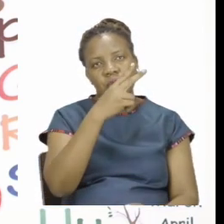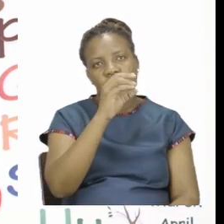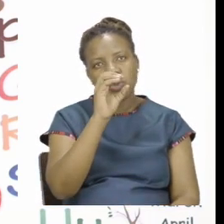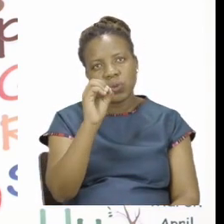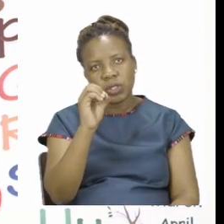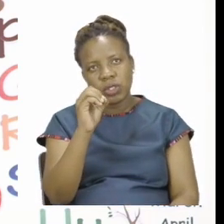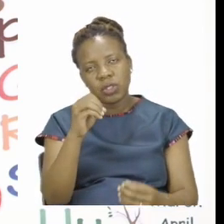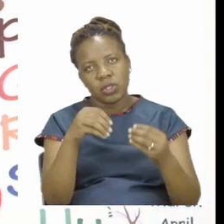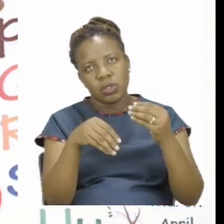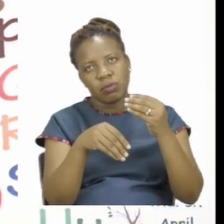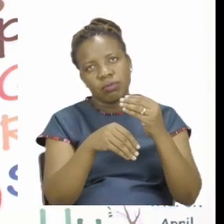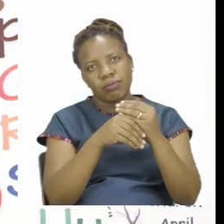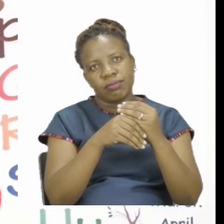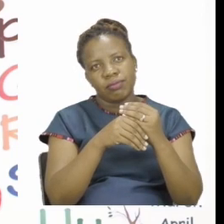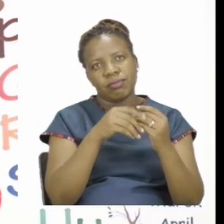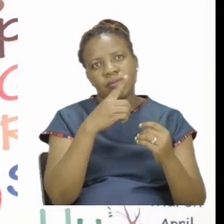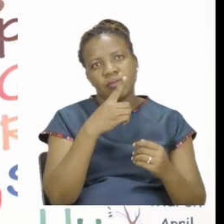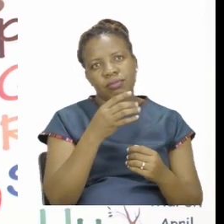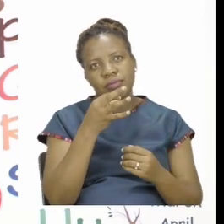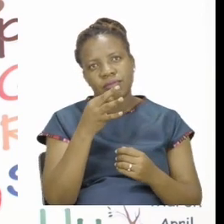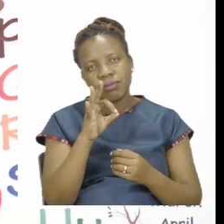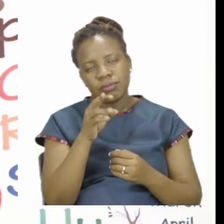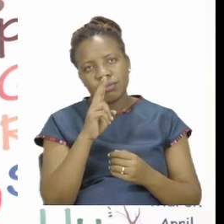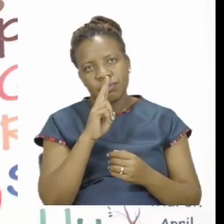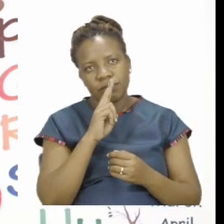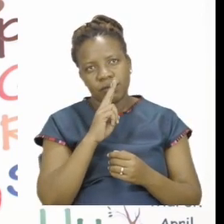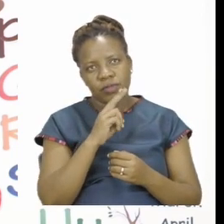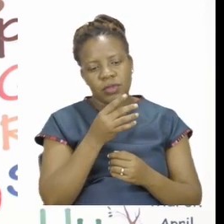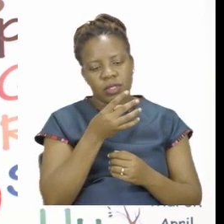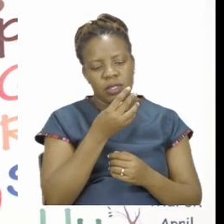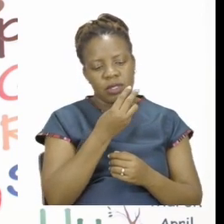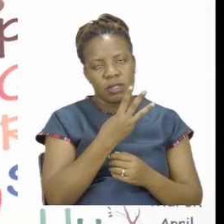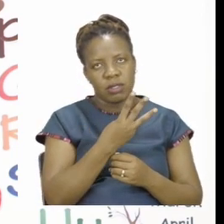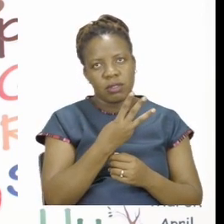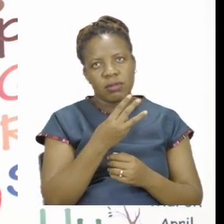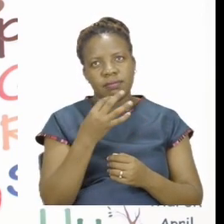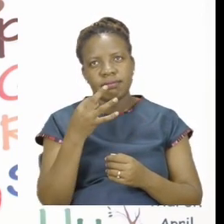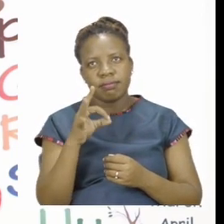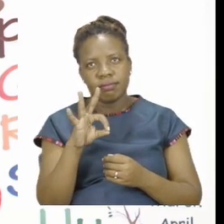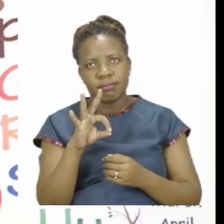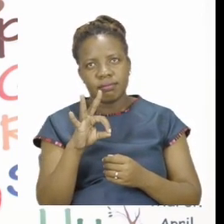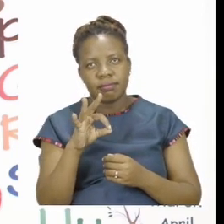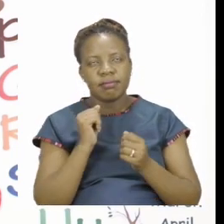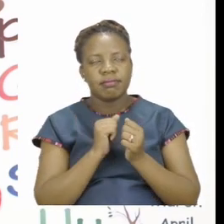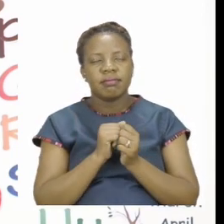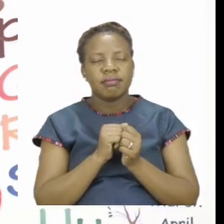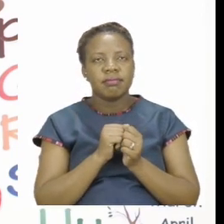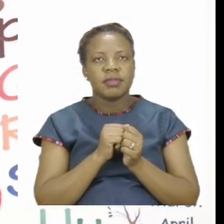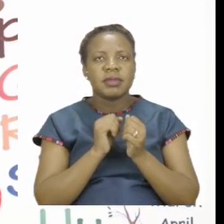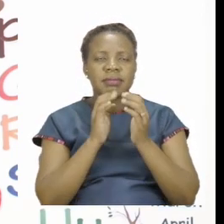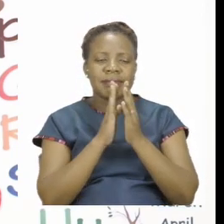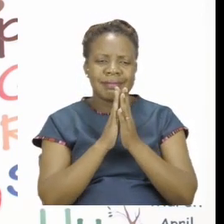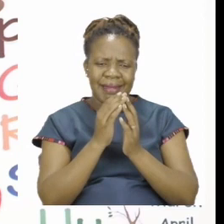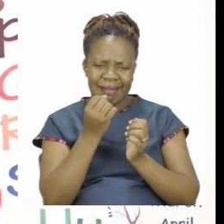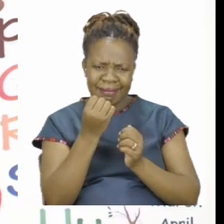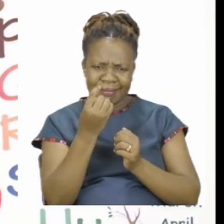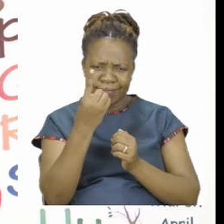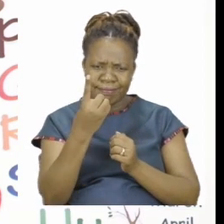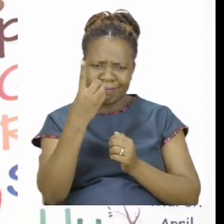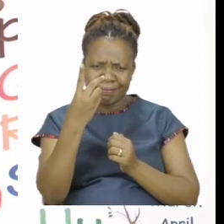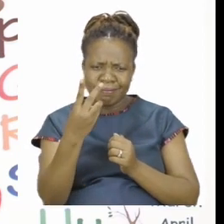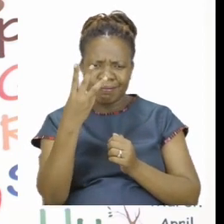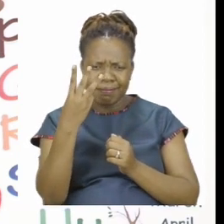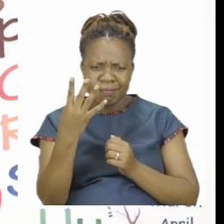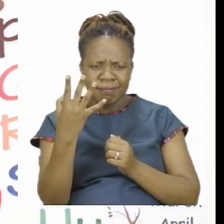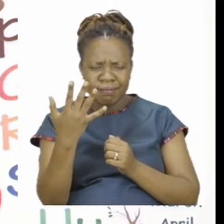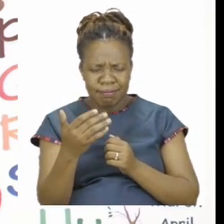39. So take your time, boys and girls. Don't forget to count out loud if you need to. Have fun, and